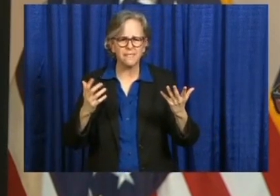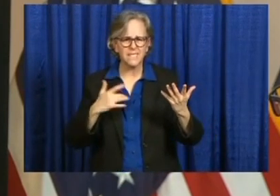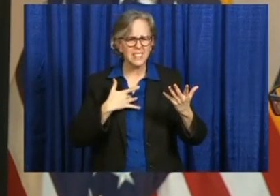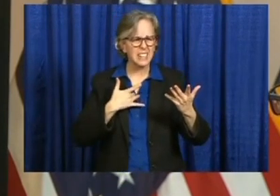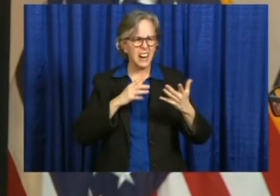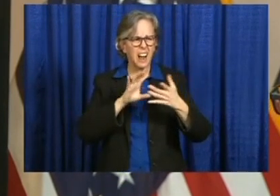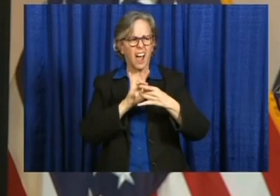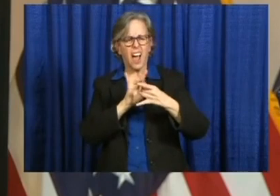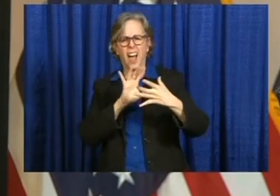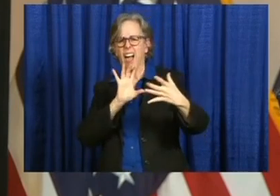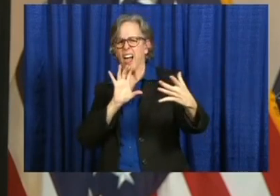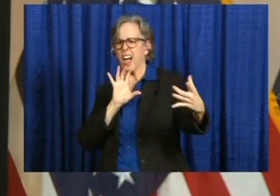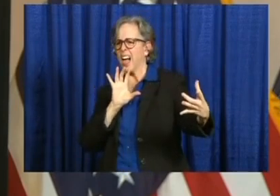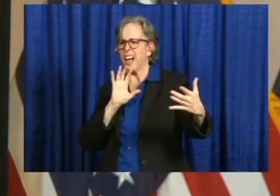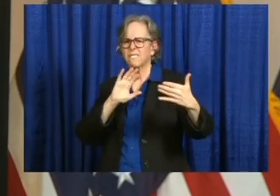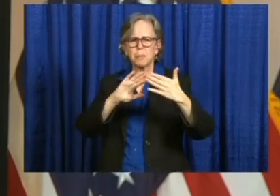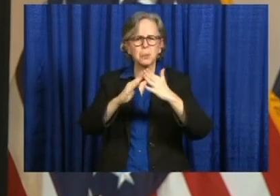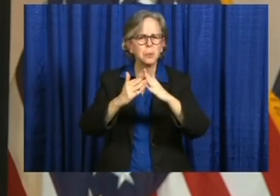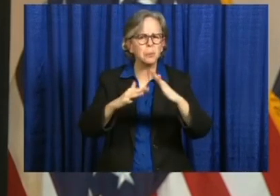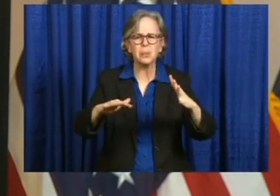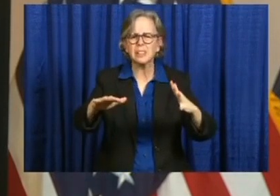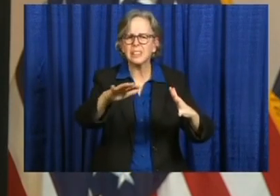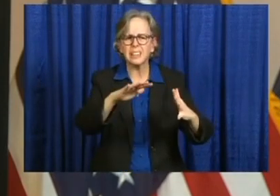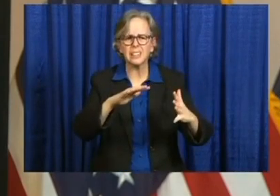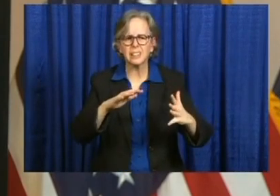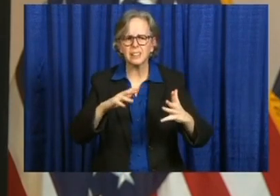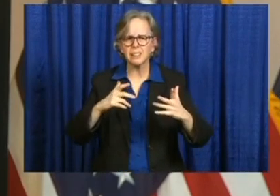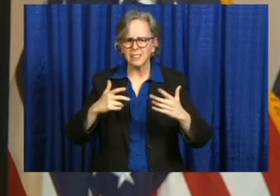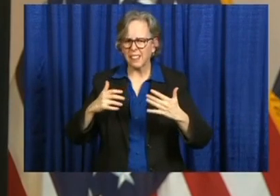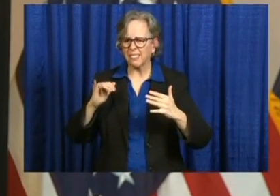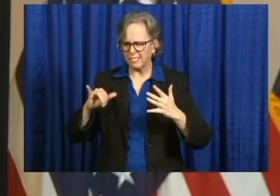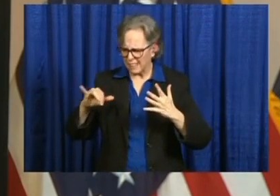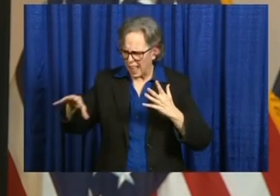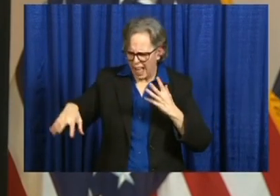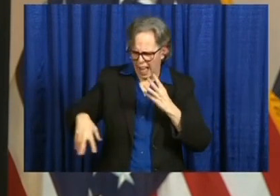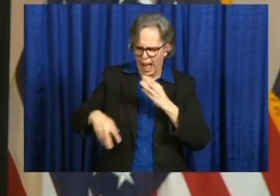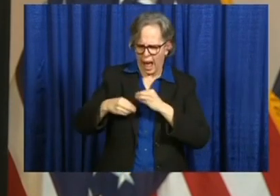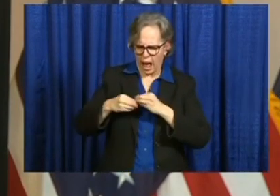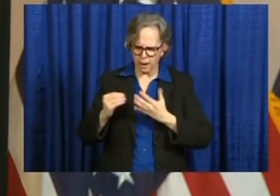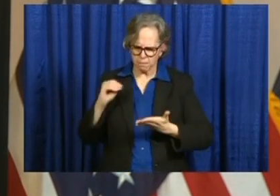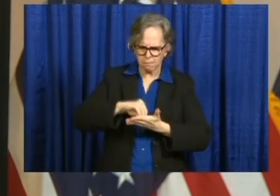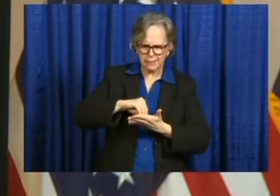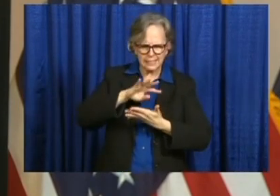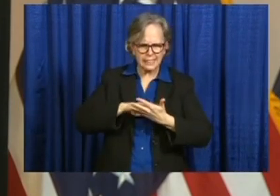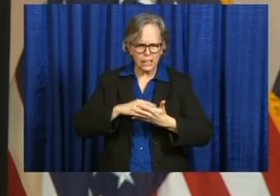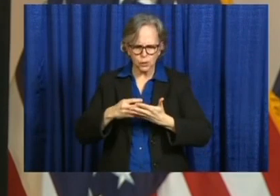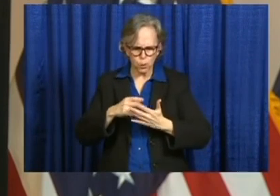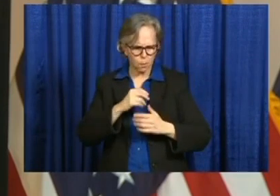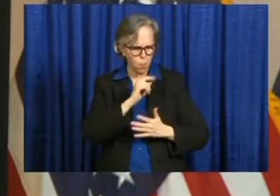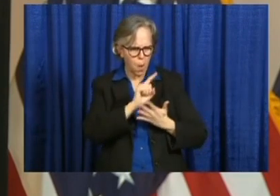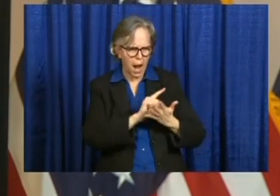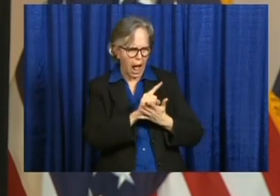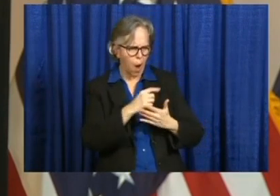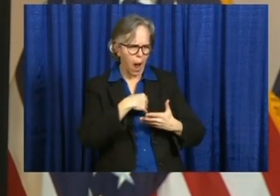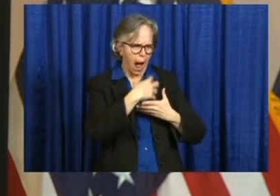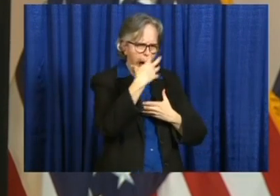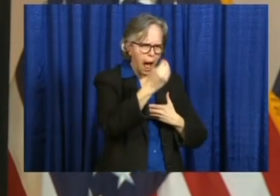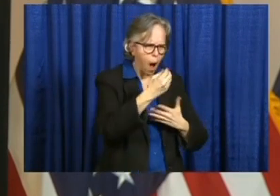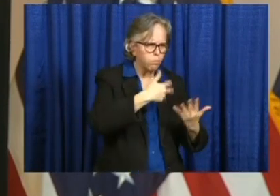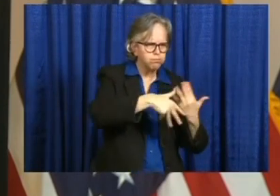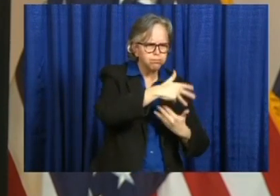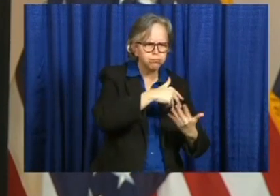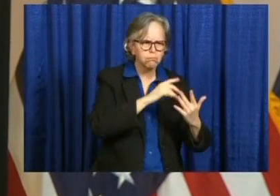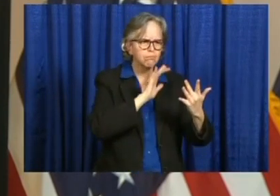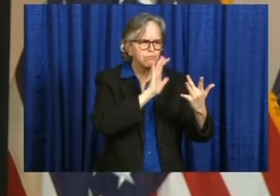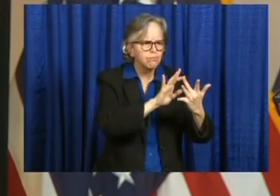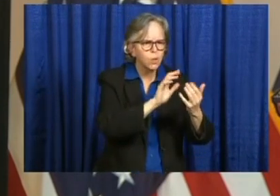for yourself and set a schedule. Without that, you could work from the time you wake up to the time you go to bed. So really